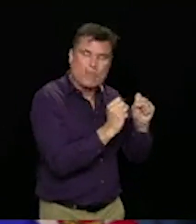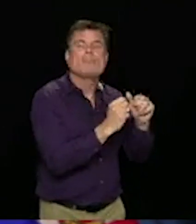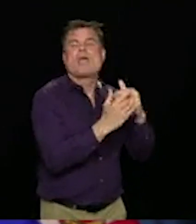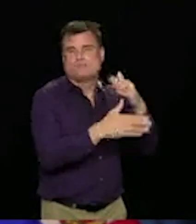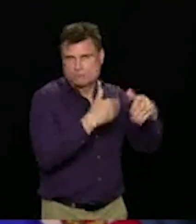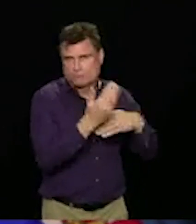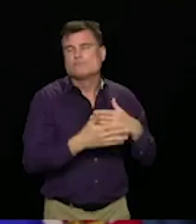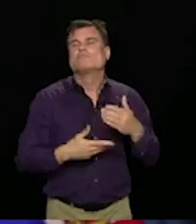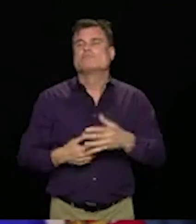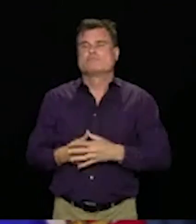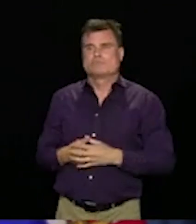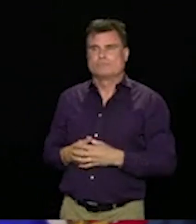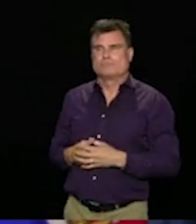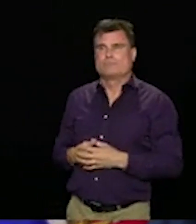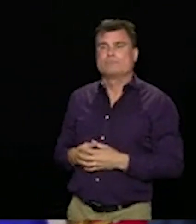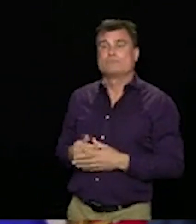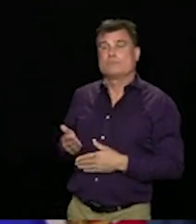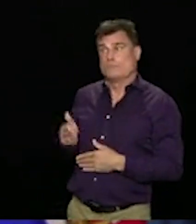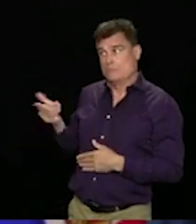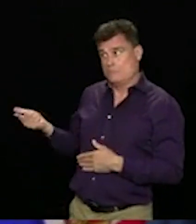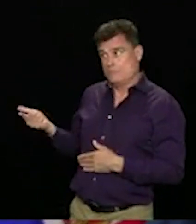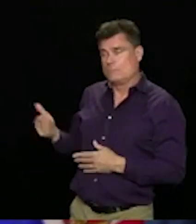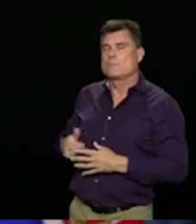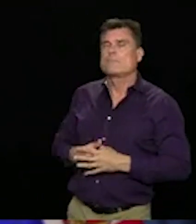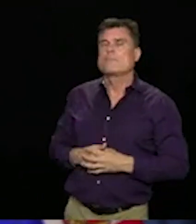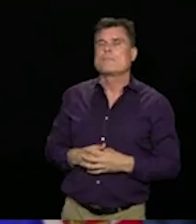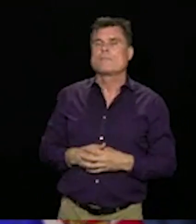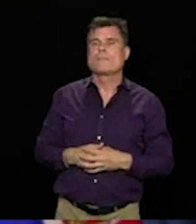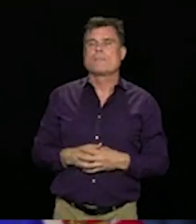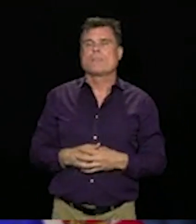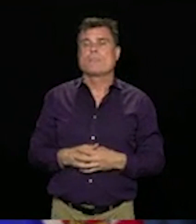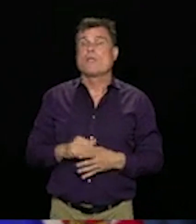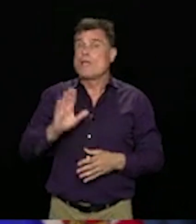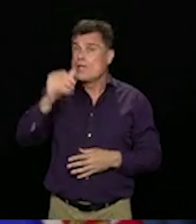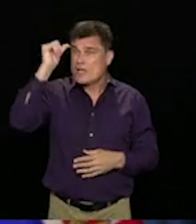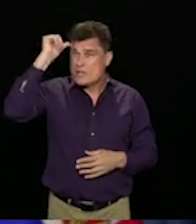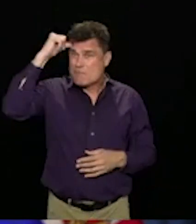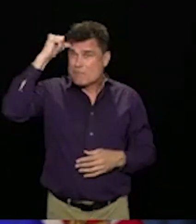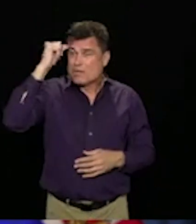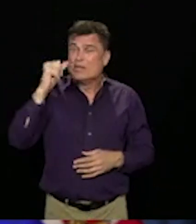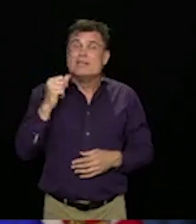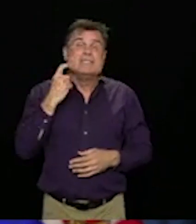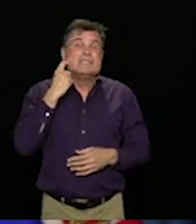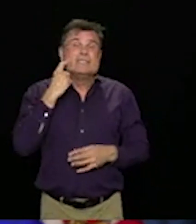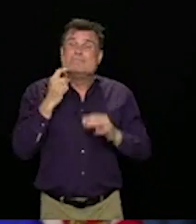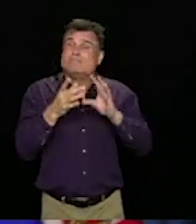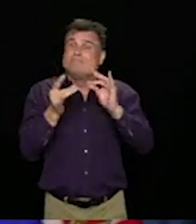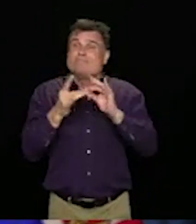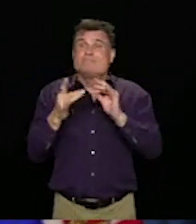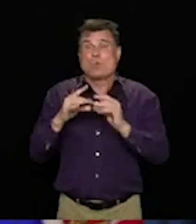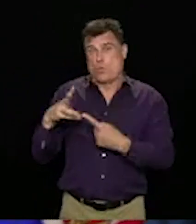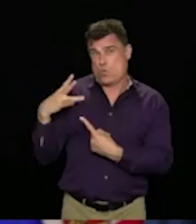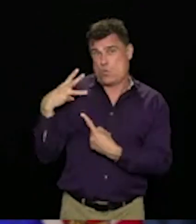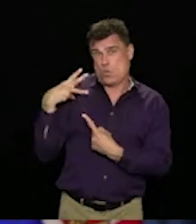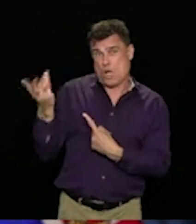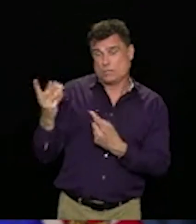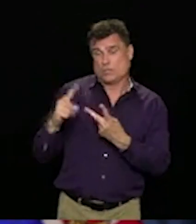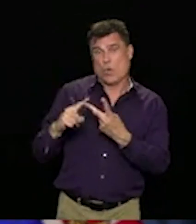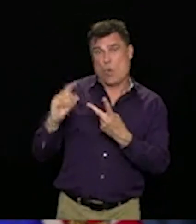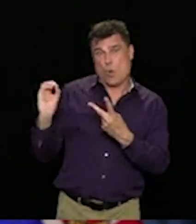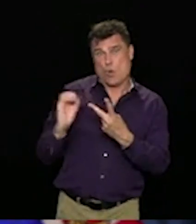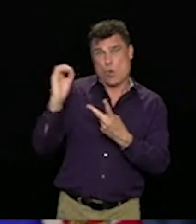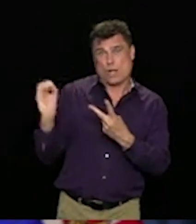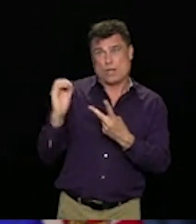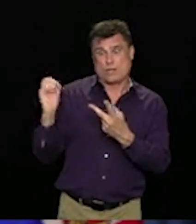I think just to say what I said before, which is that in Washington, in Oregon, in California,